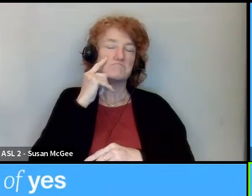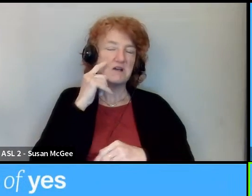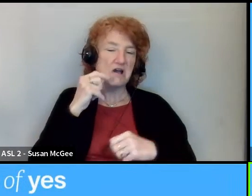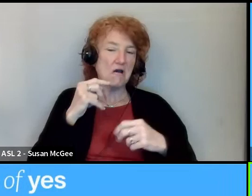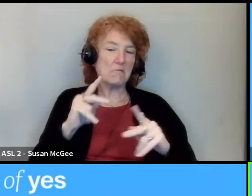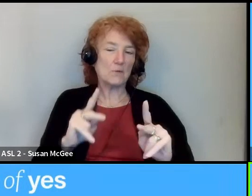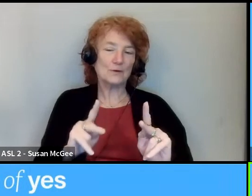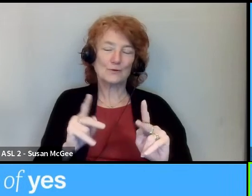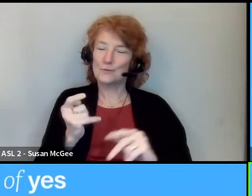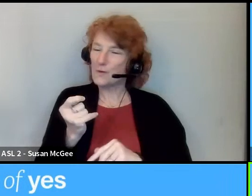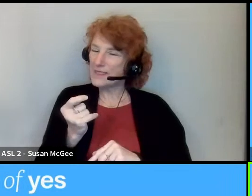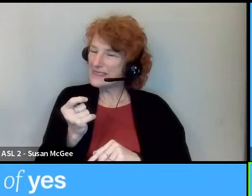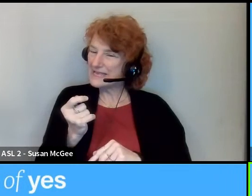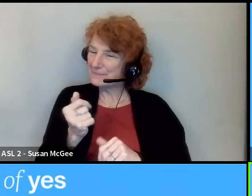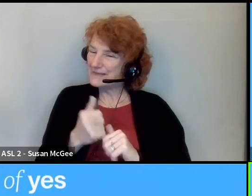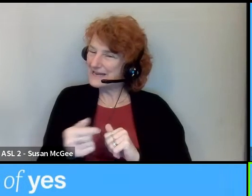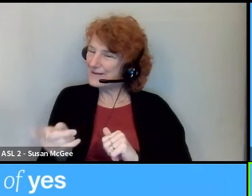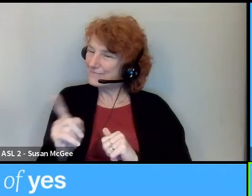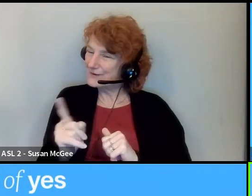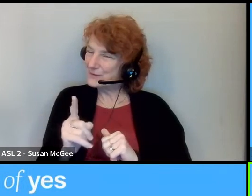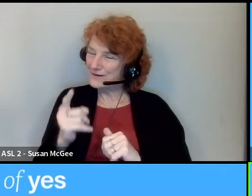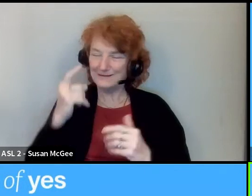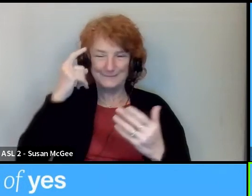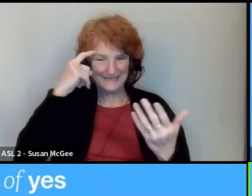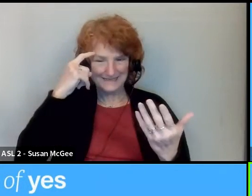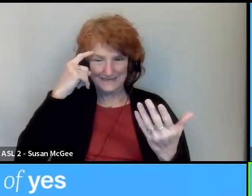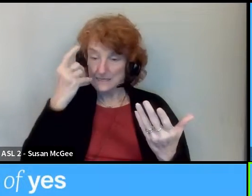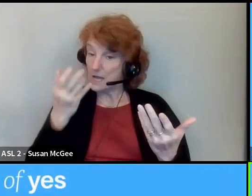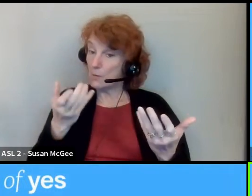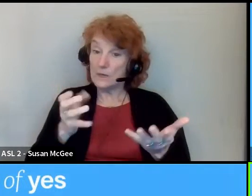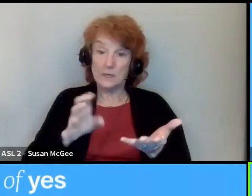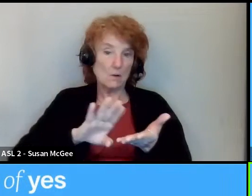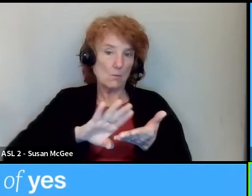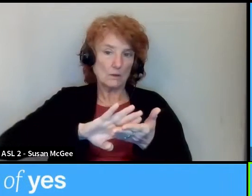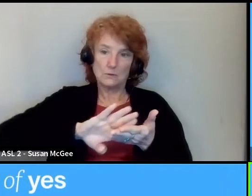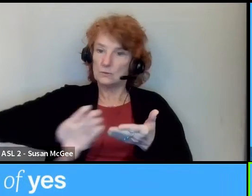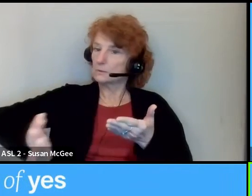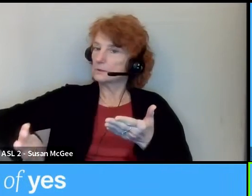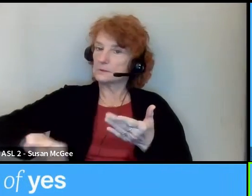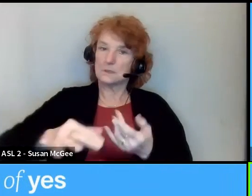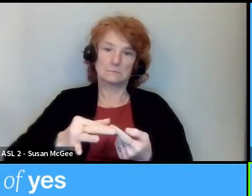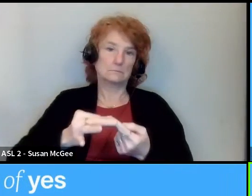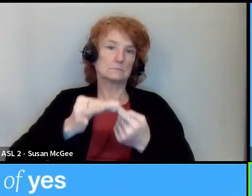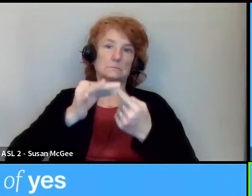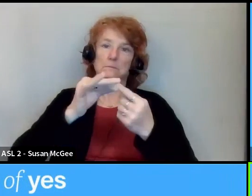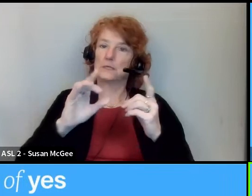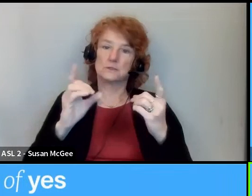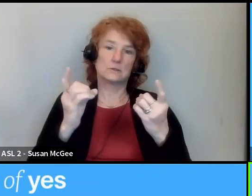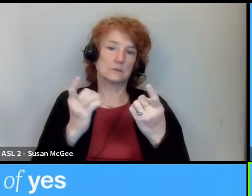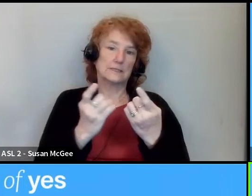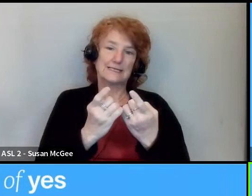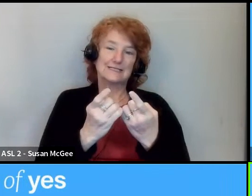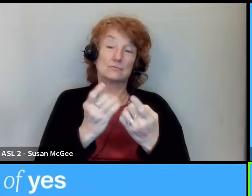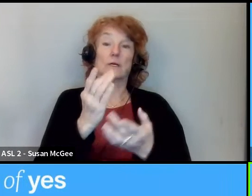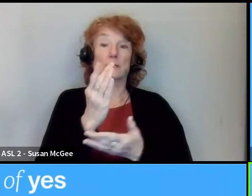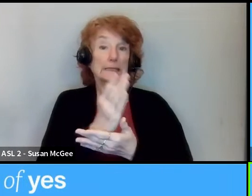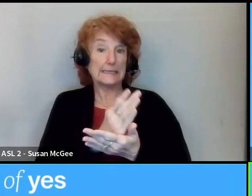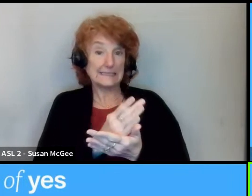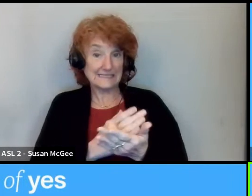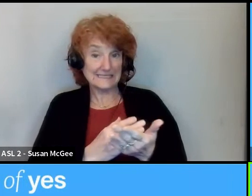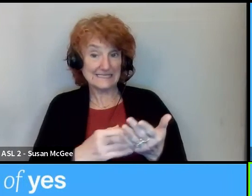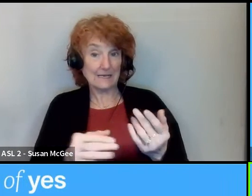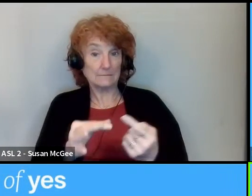districts from that. In some special districts, the changes will be carried through wholesale. In